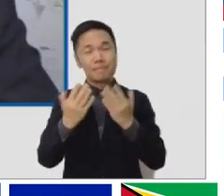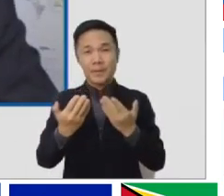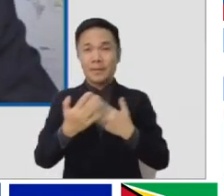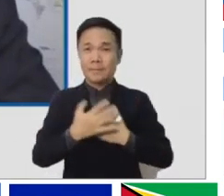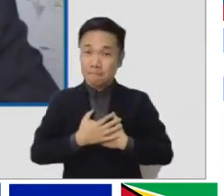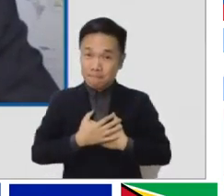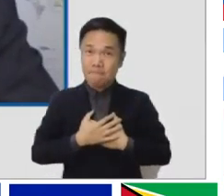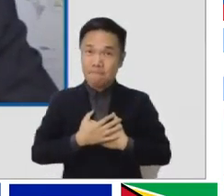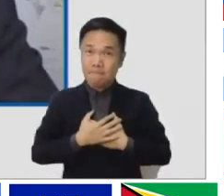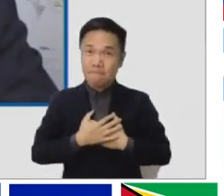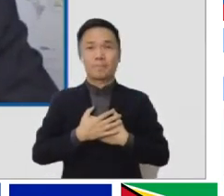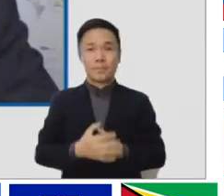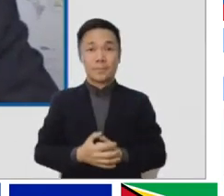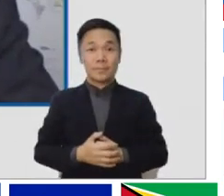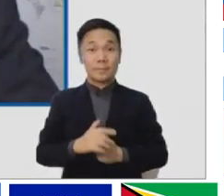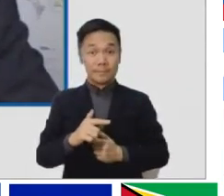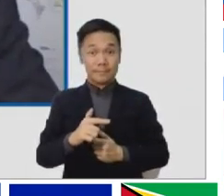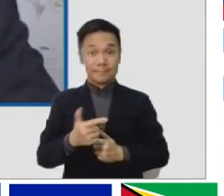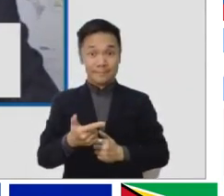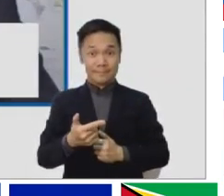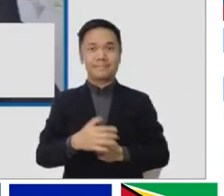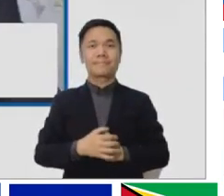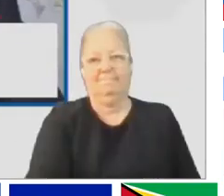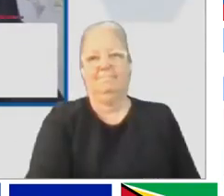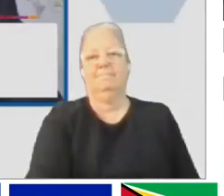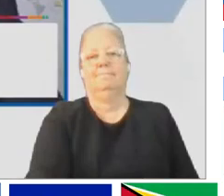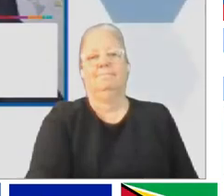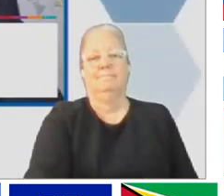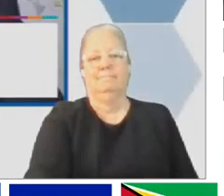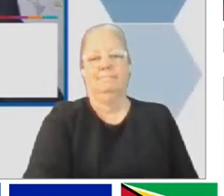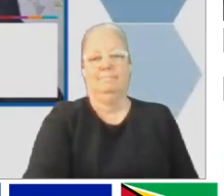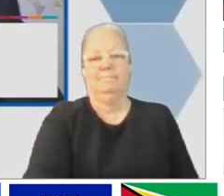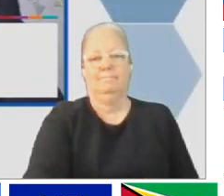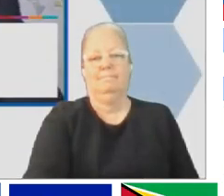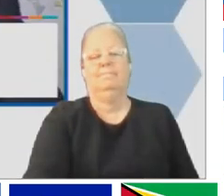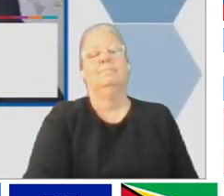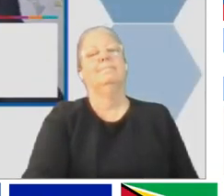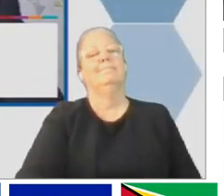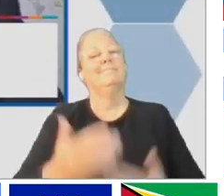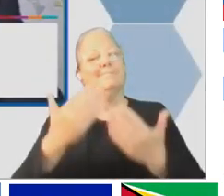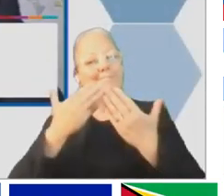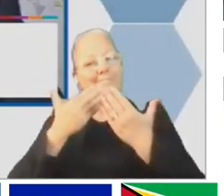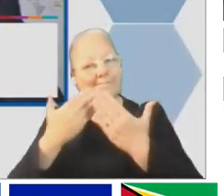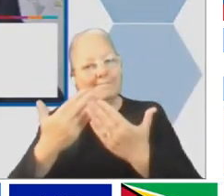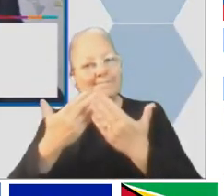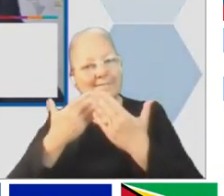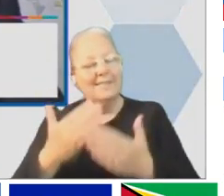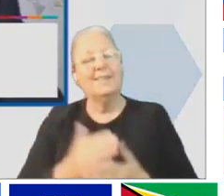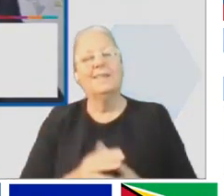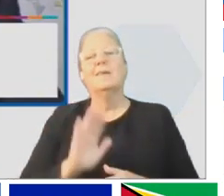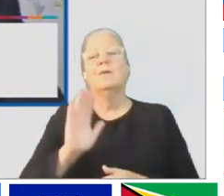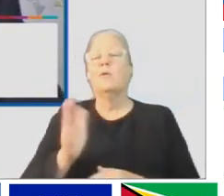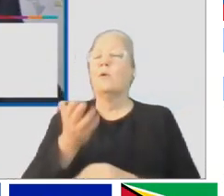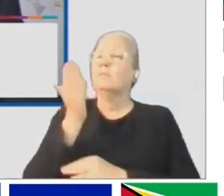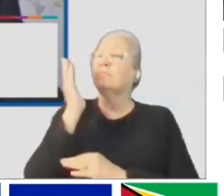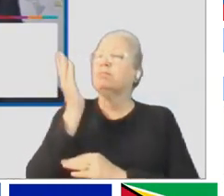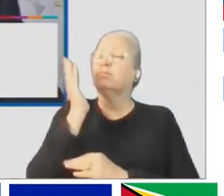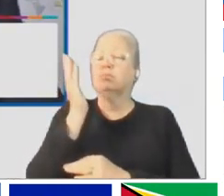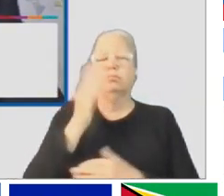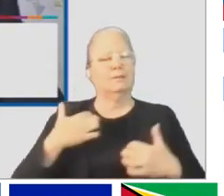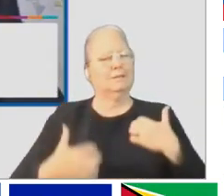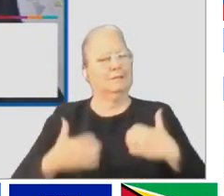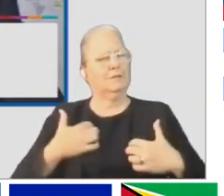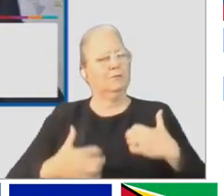Thank you very much, Ms. Herrera from the Fredinac. A very interesting perspective from the